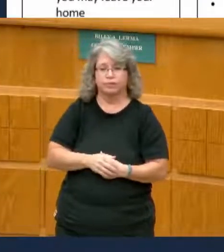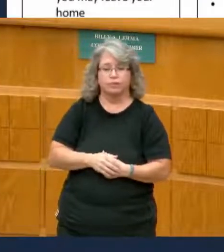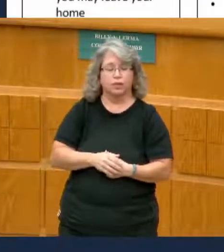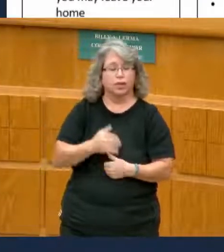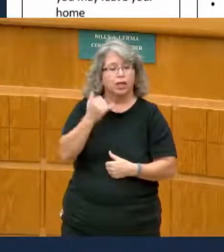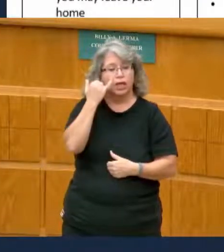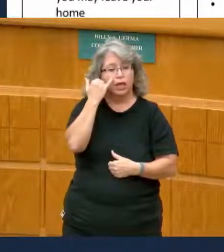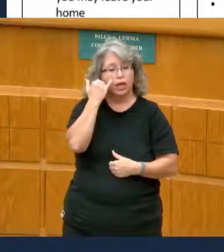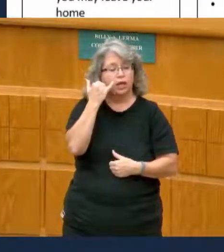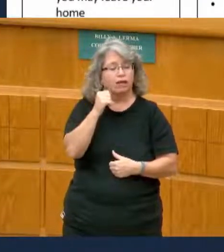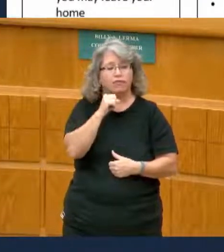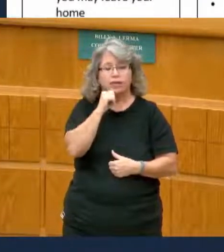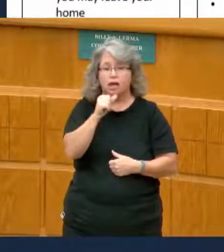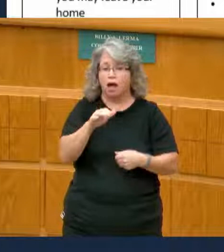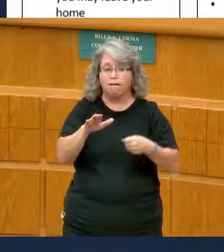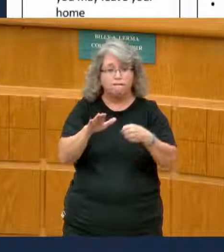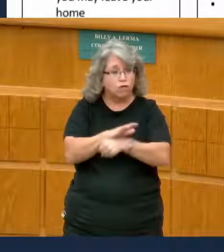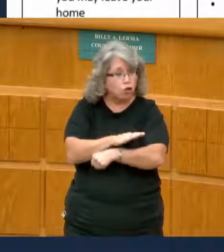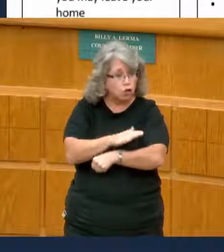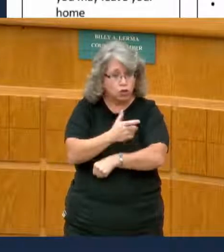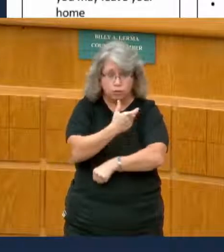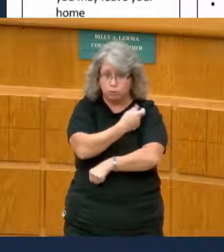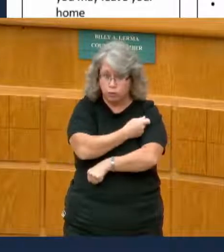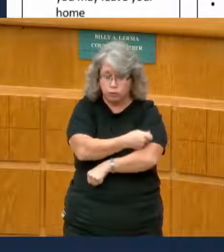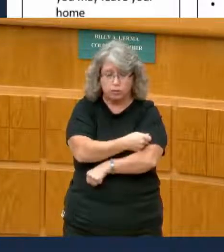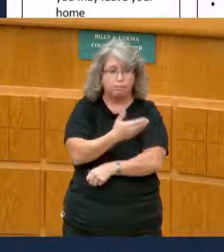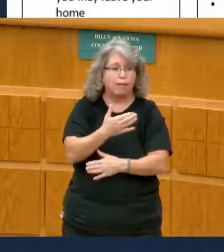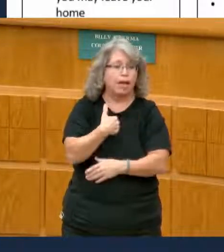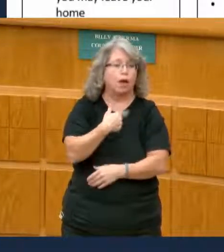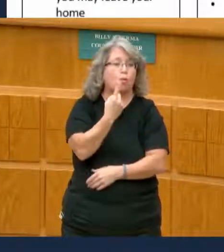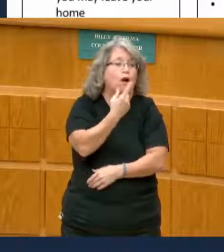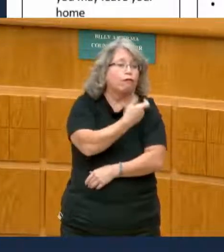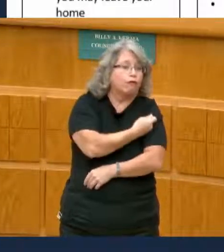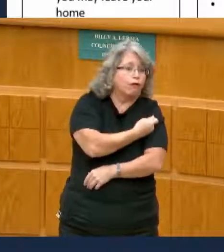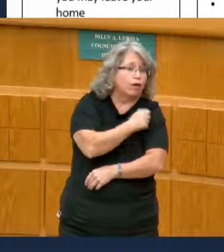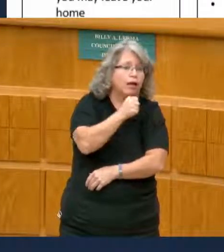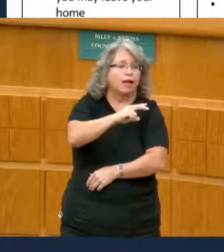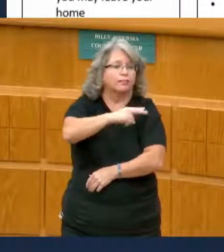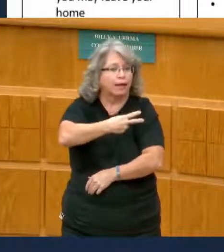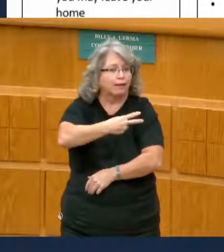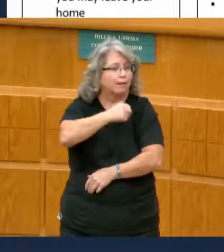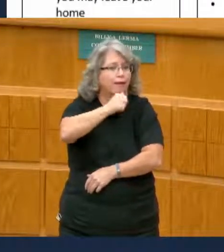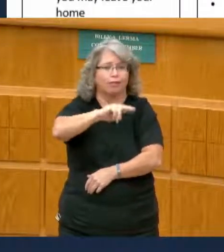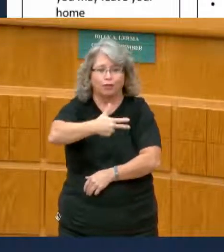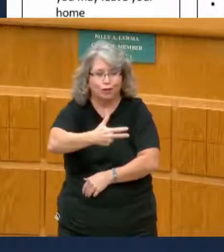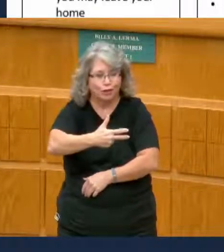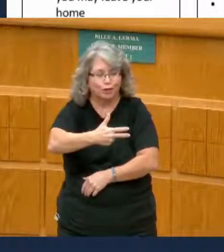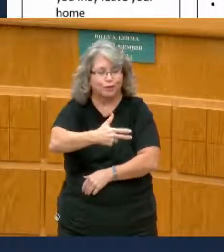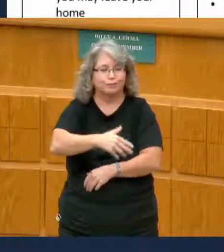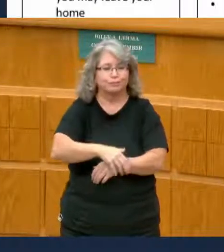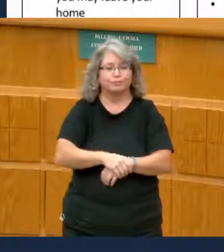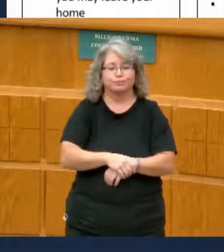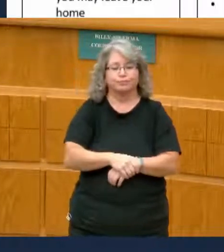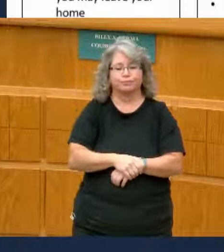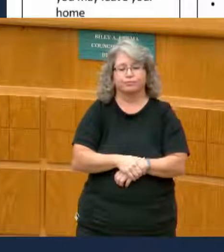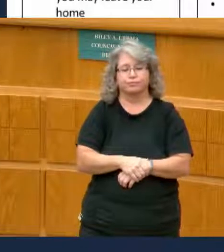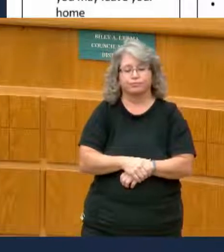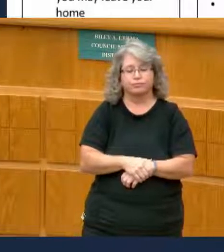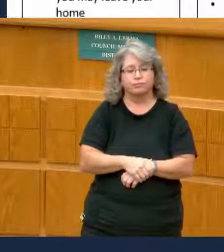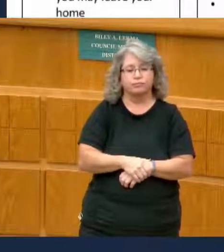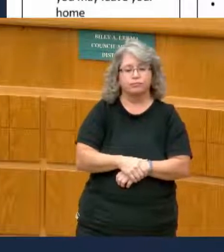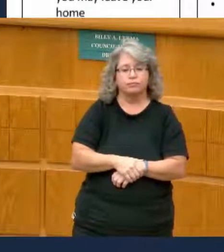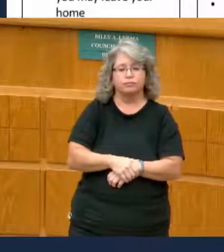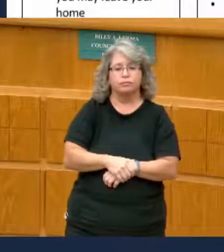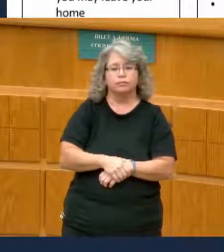vaccine, whatever the other category is, so the only one that we just talked about was you've had your complete primary series plus your booster. This